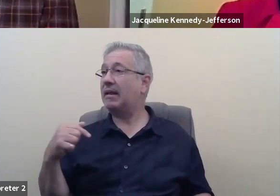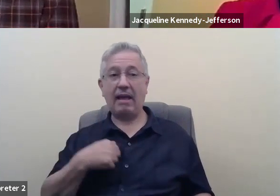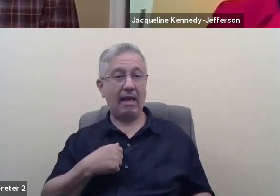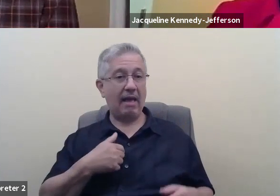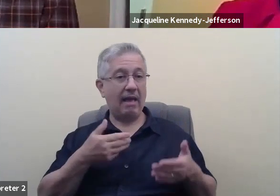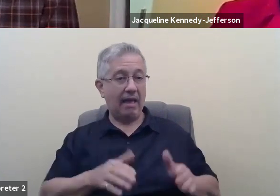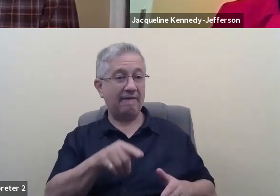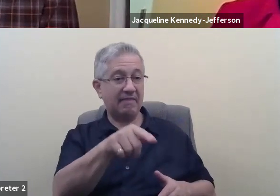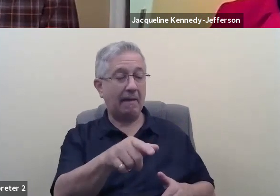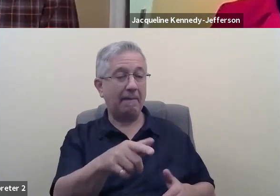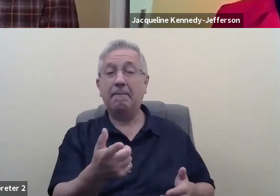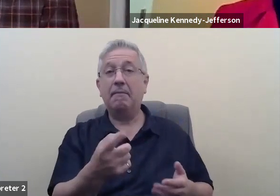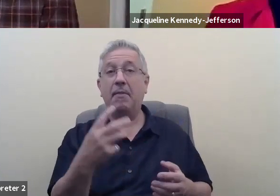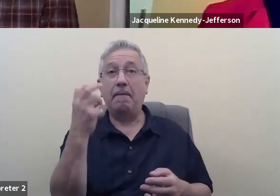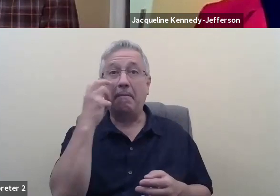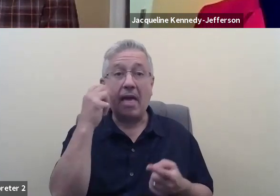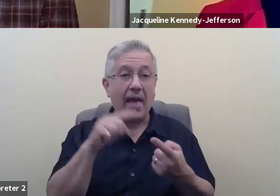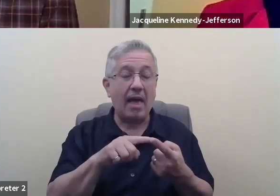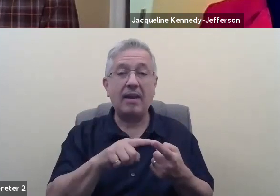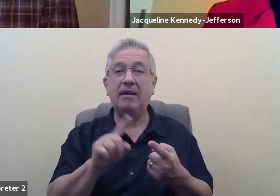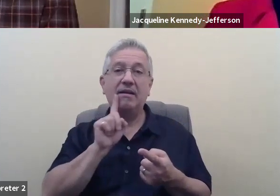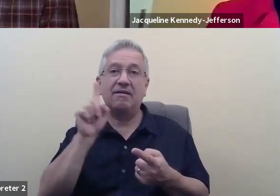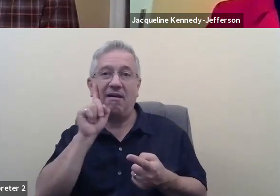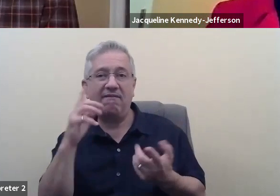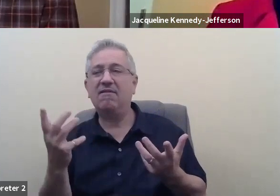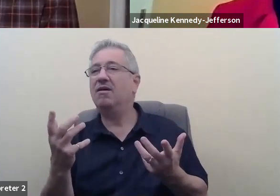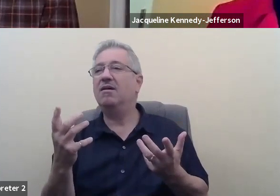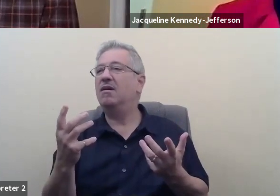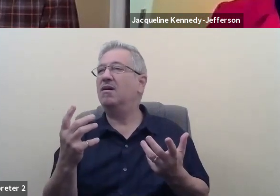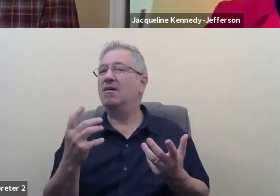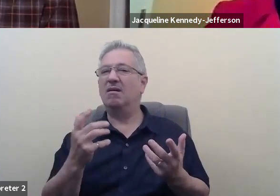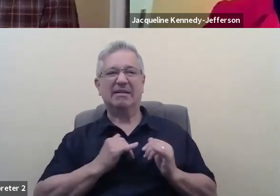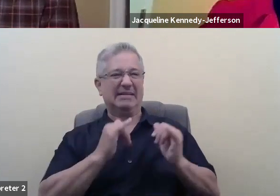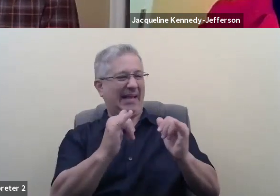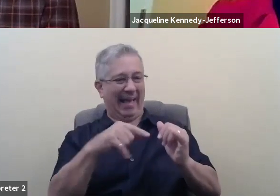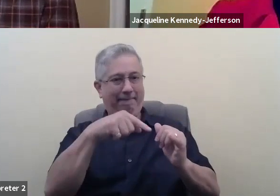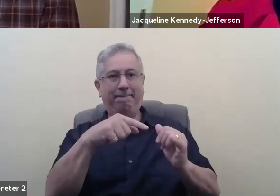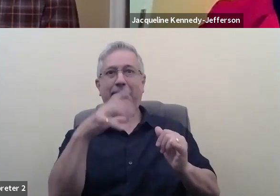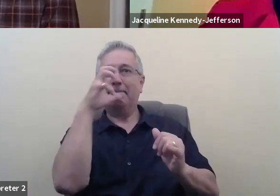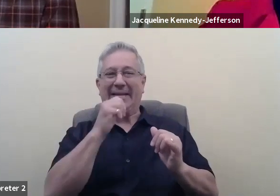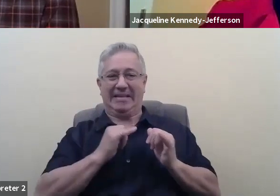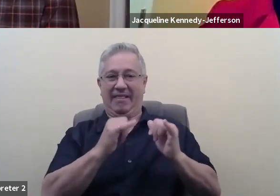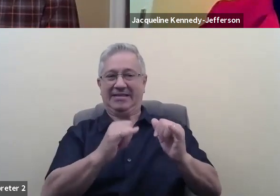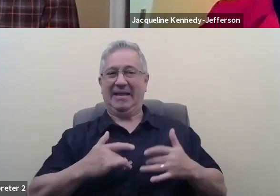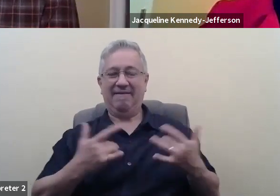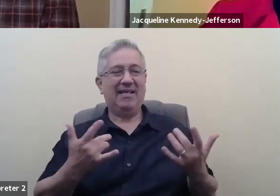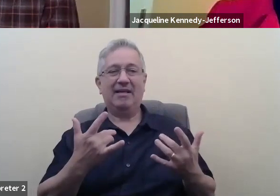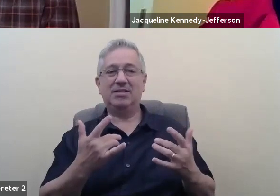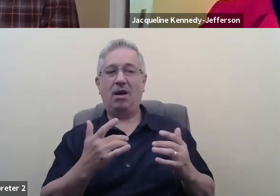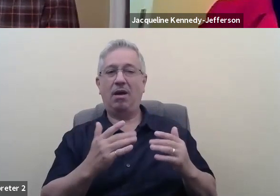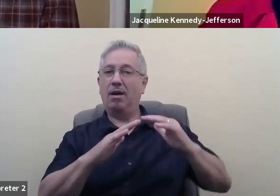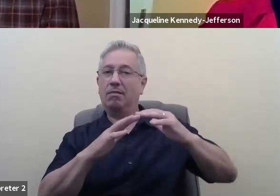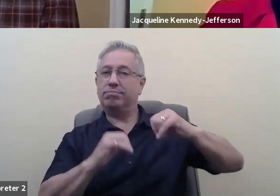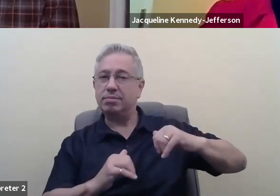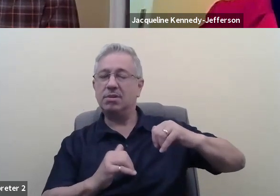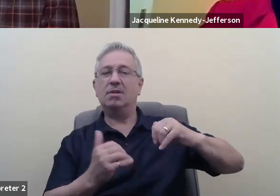deaf, so we don't understand how a deaf person can do their job. So we have to talk about those blind spots. And so it's important for us as an organization that we